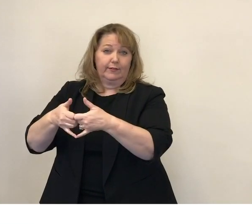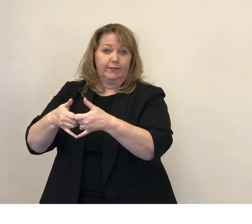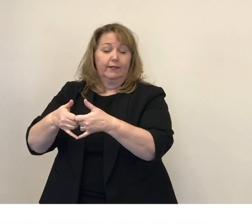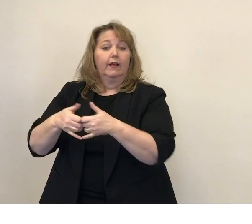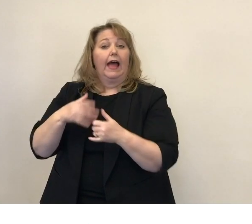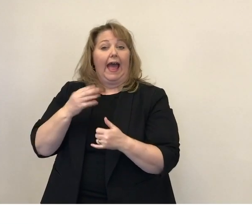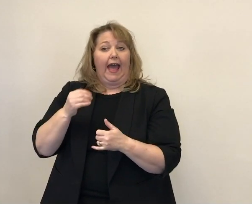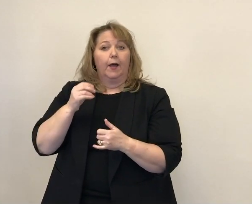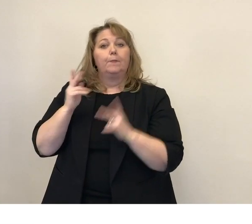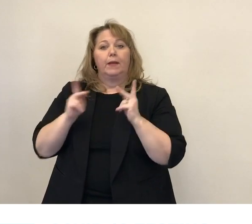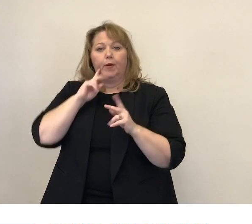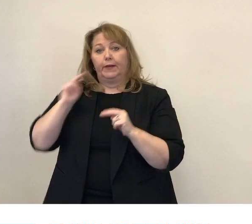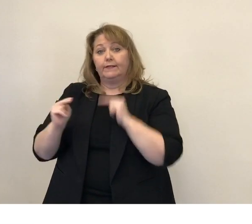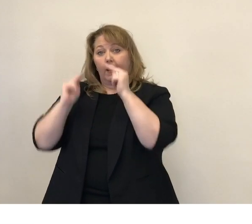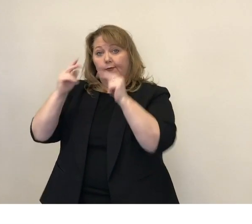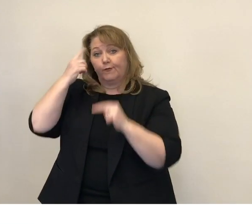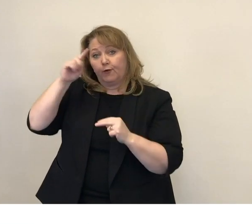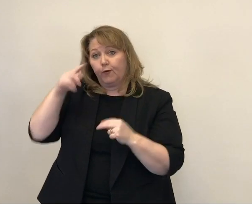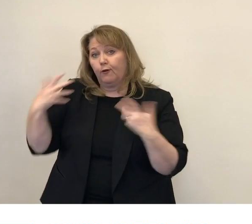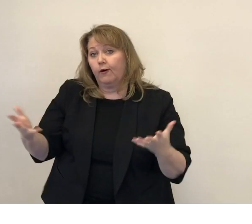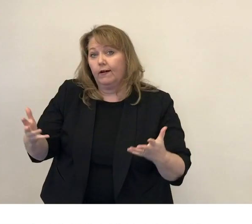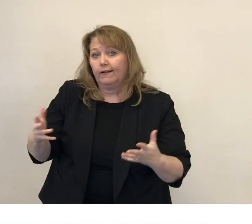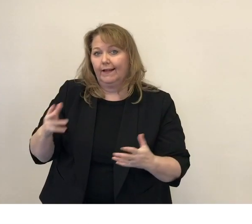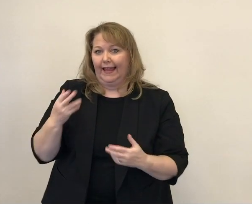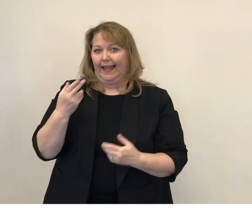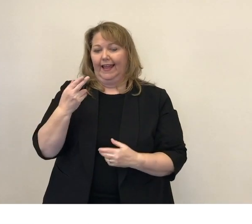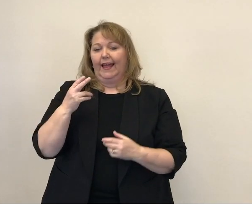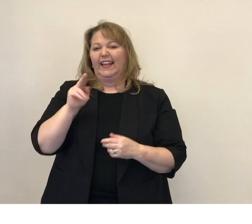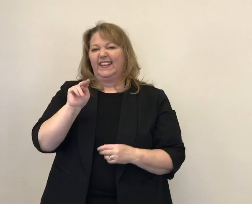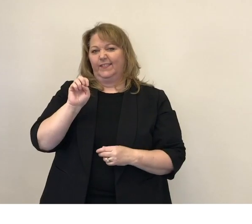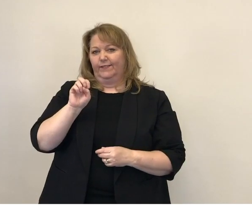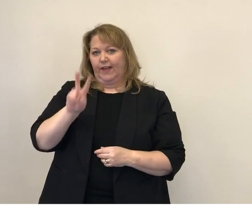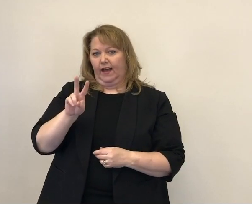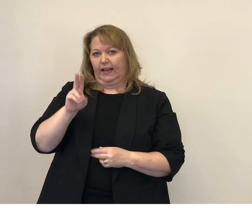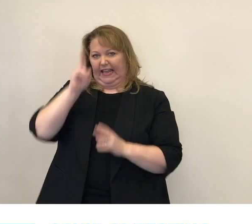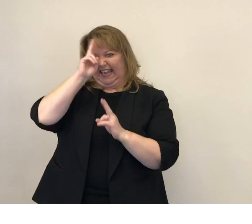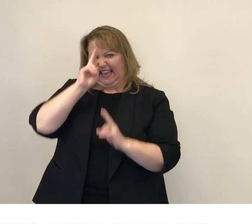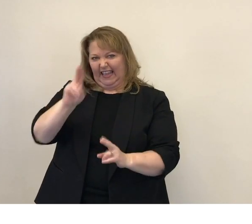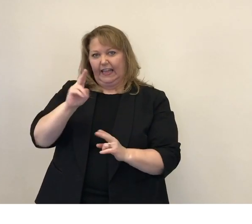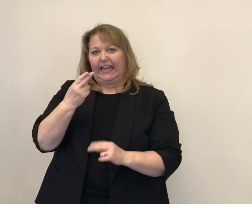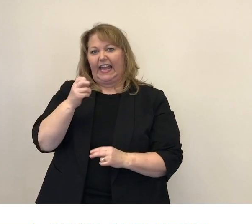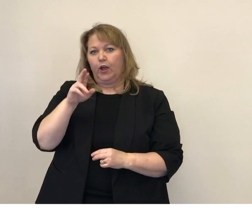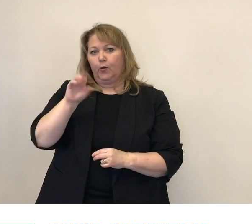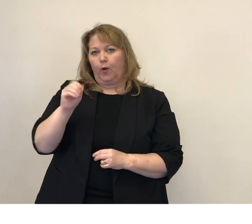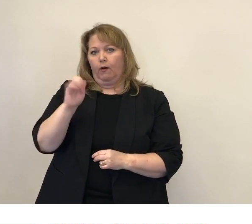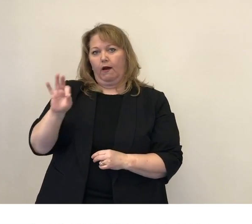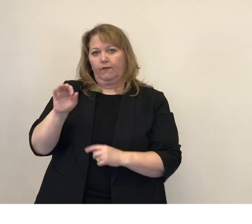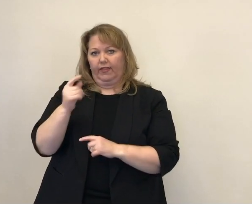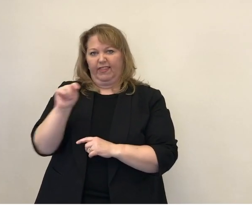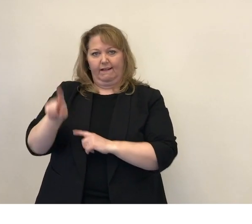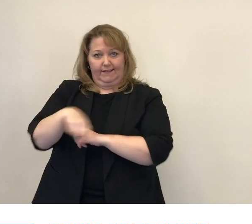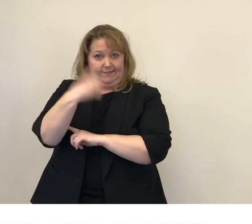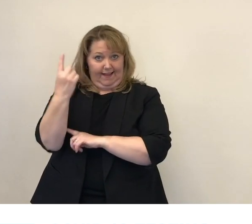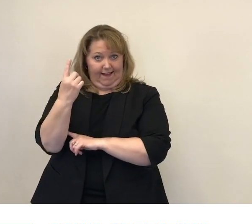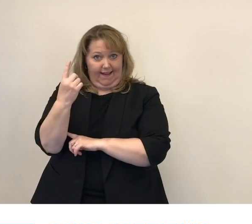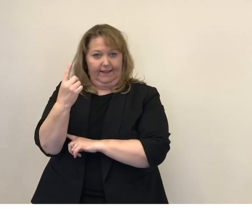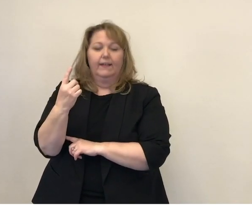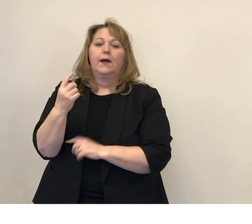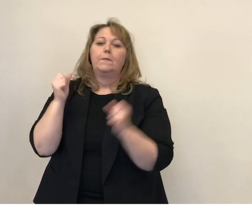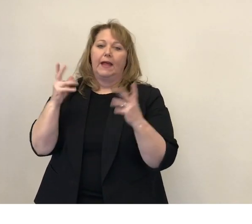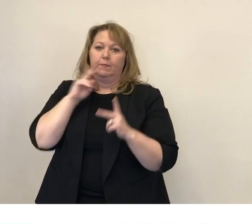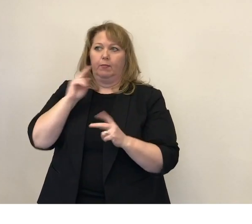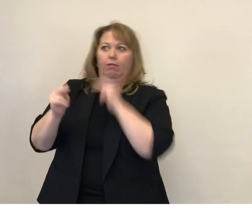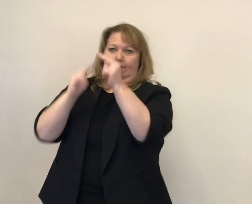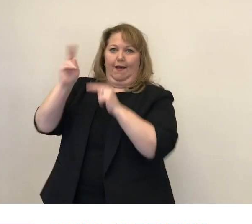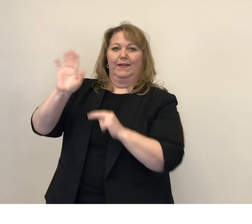of the Day. And while he may not want the recognition, the state of Nevada owes him and his team a debt of gratitude for his work,